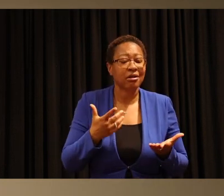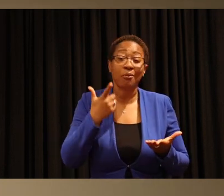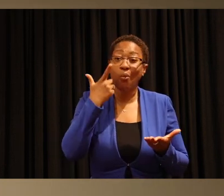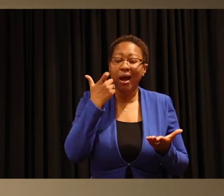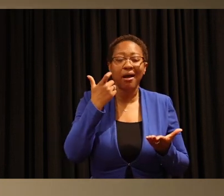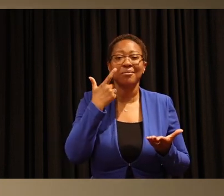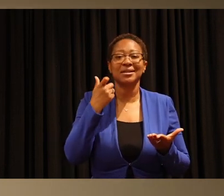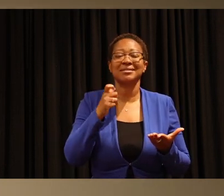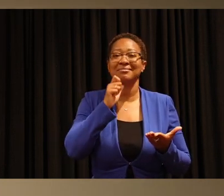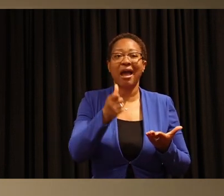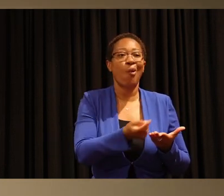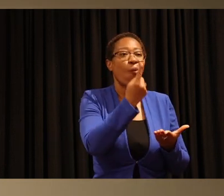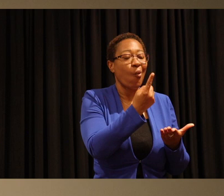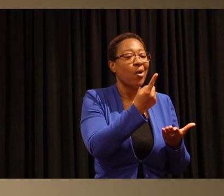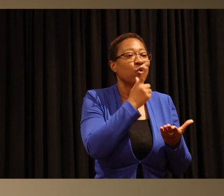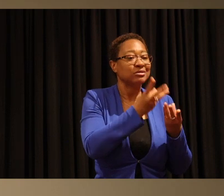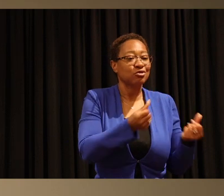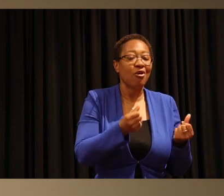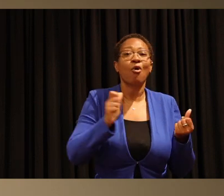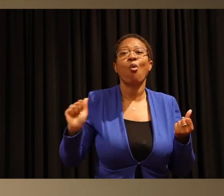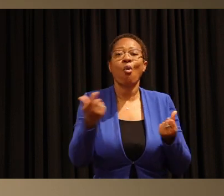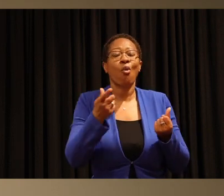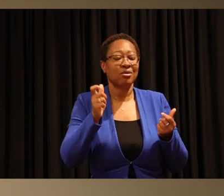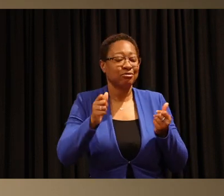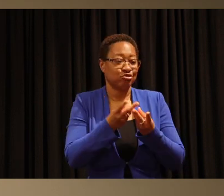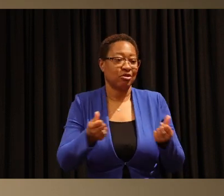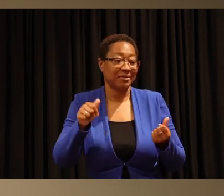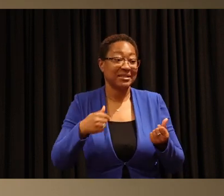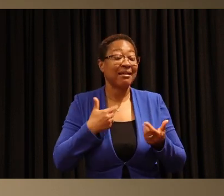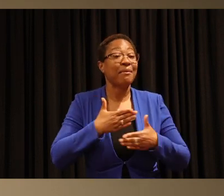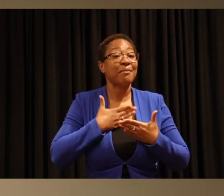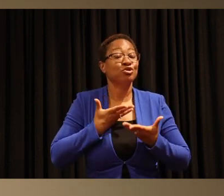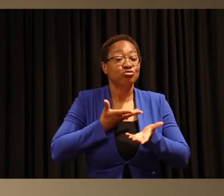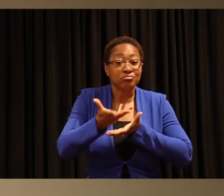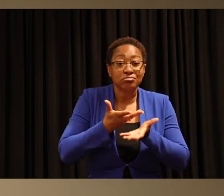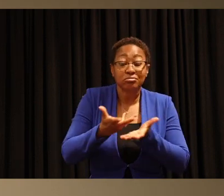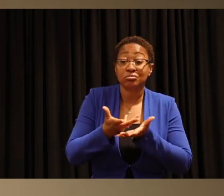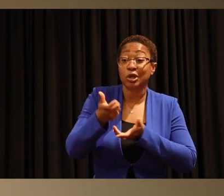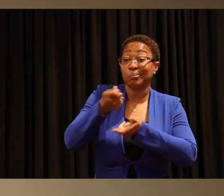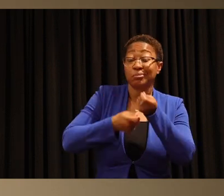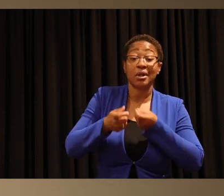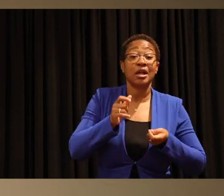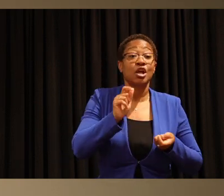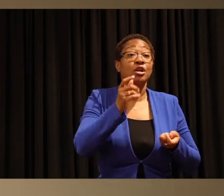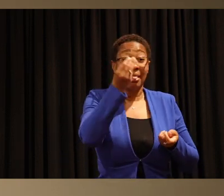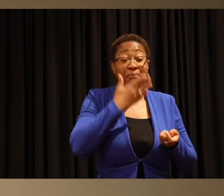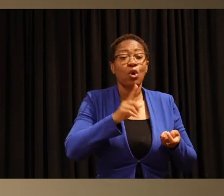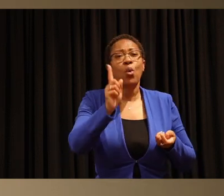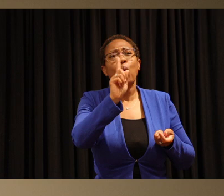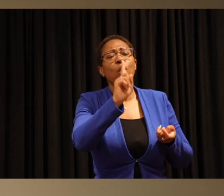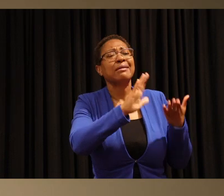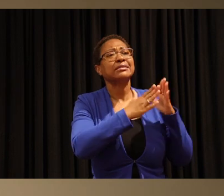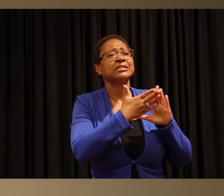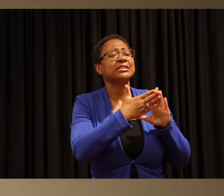to solve this. We need more people engaged, and I'm happy to engage in any way. and get any banks. You give me some cities where you want